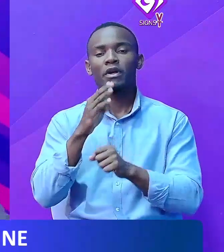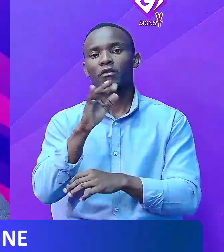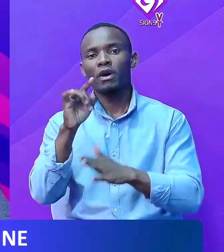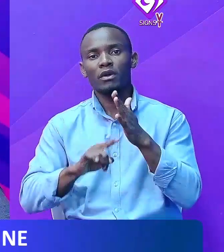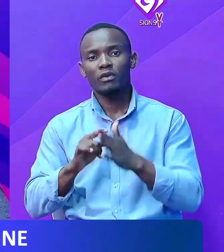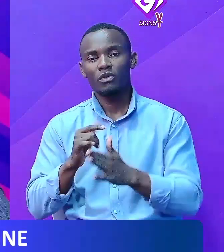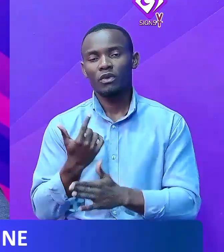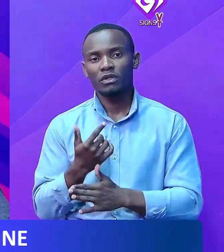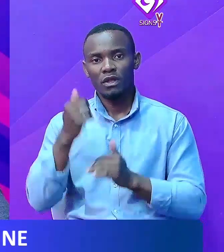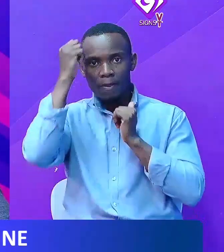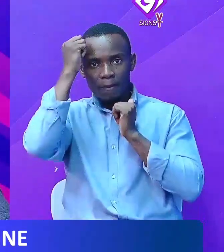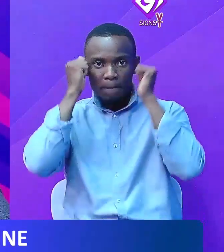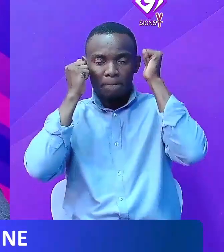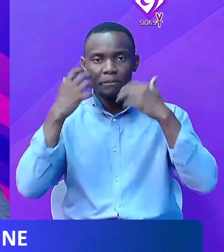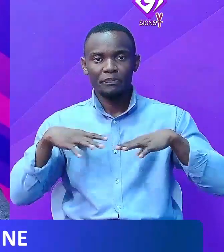story.